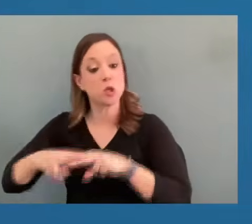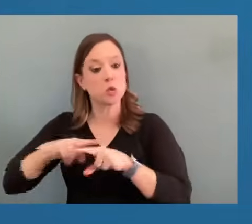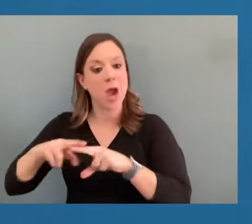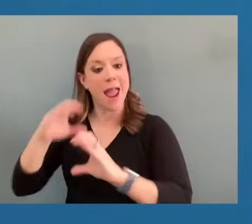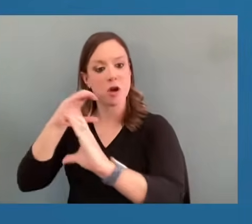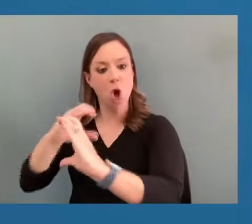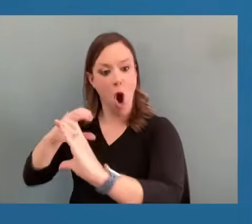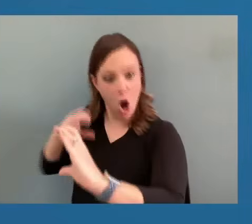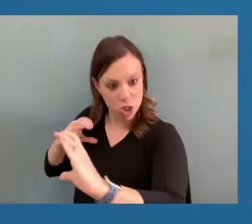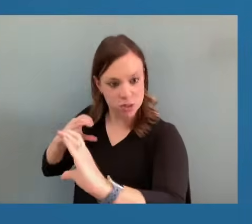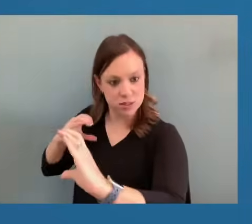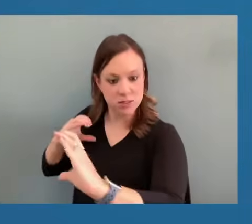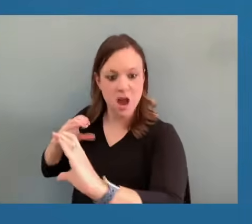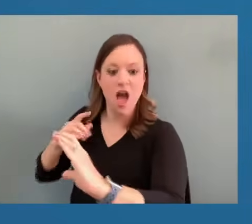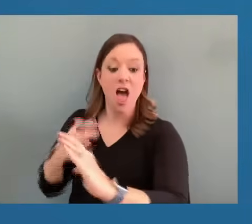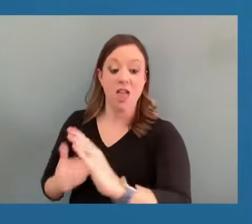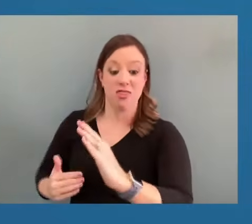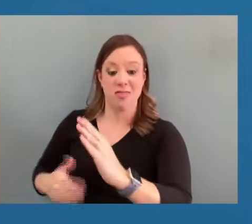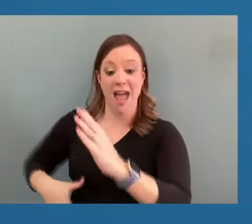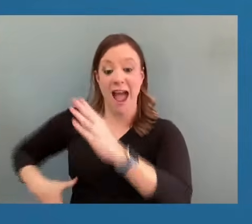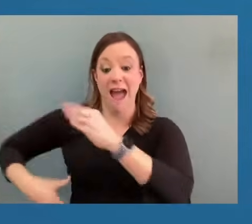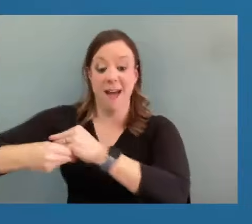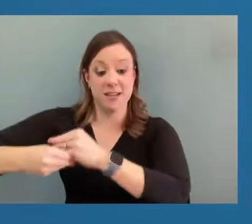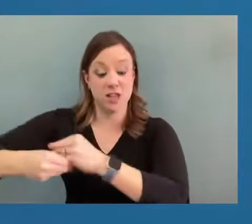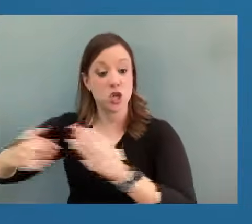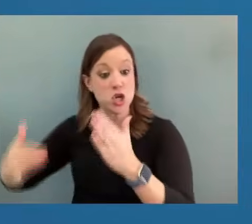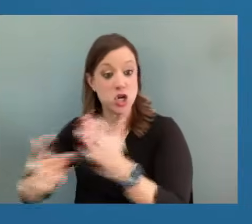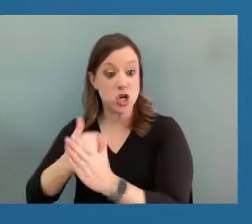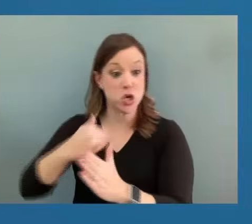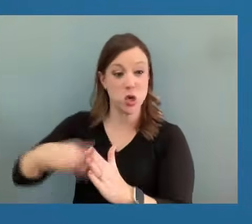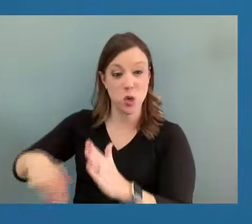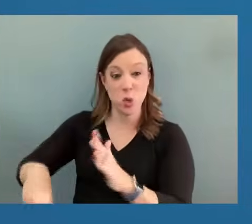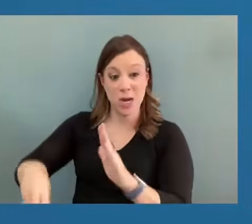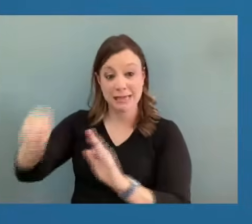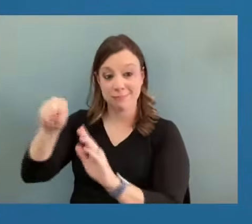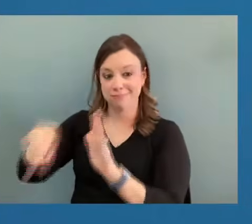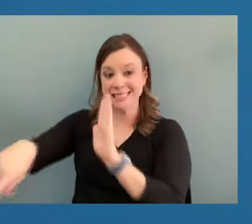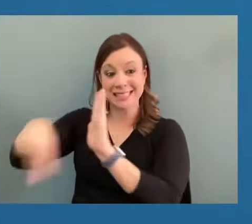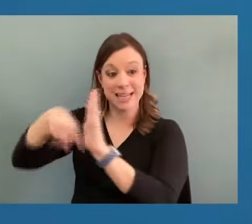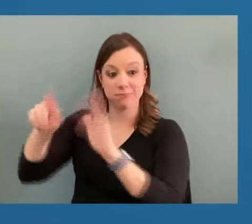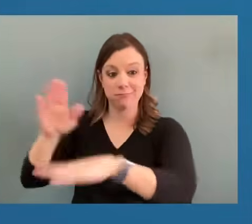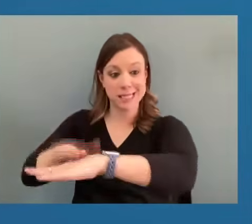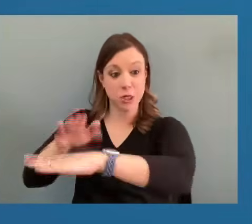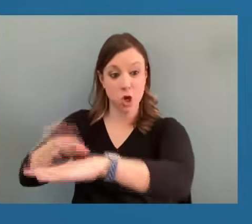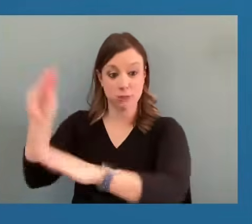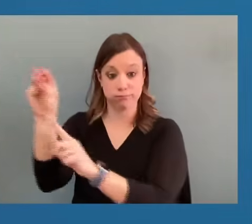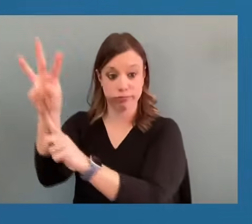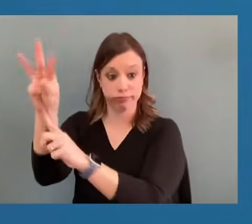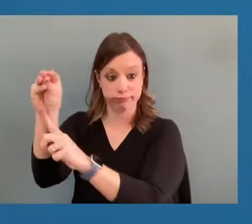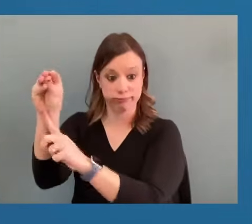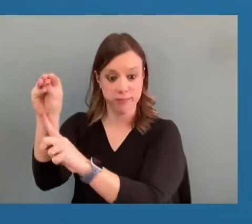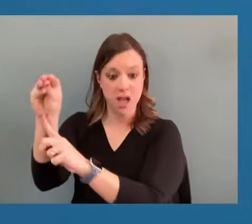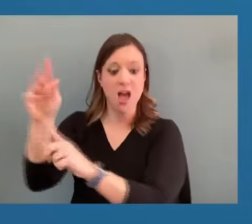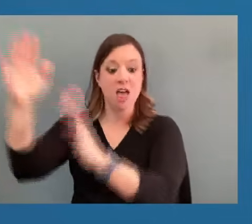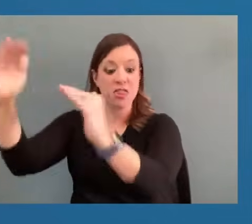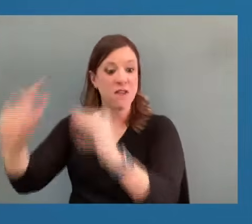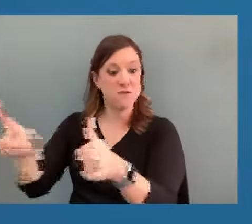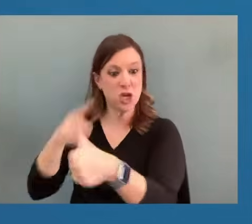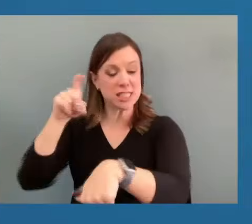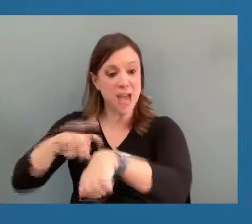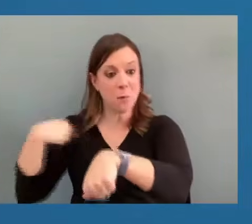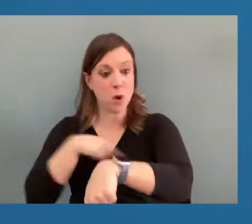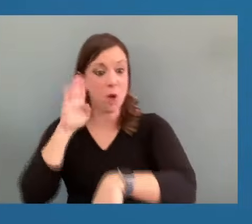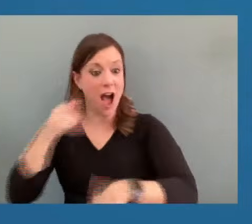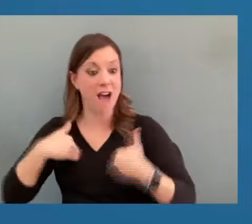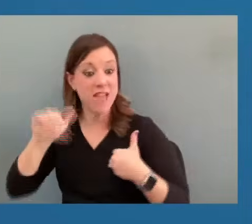ADA elevators. We are changing the city by making the subway system truly accessible for the first time. And we're making